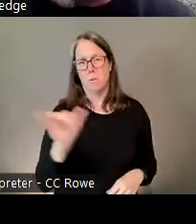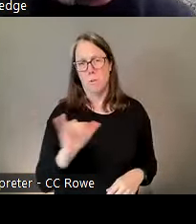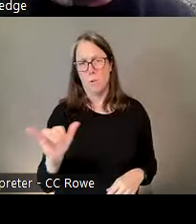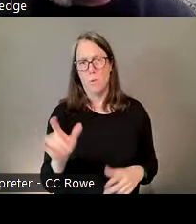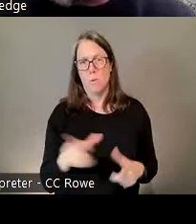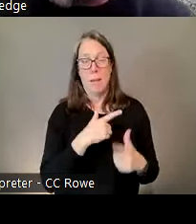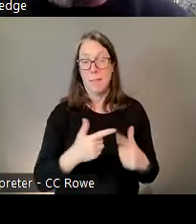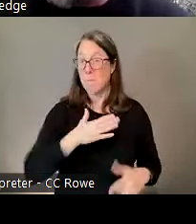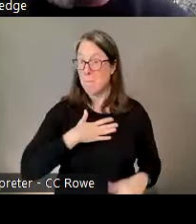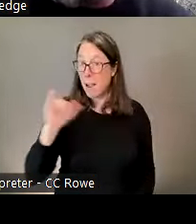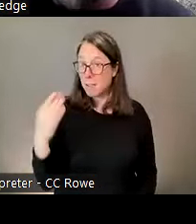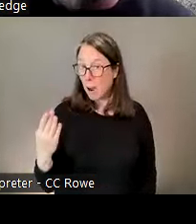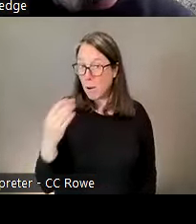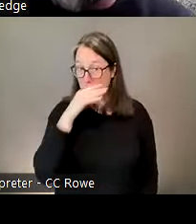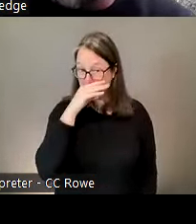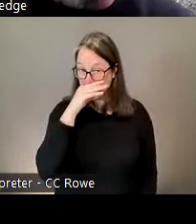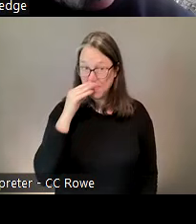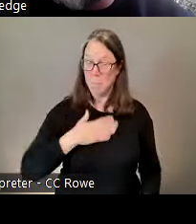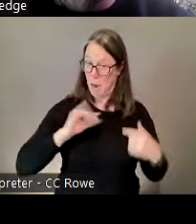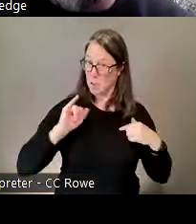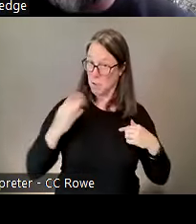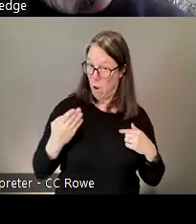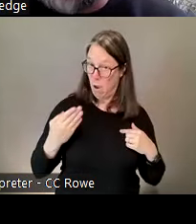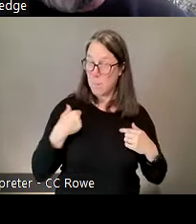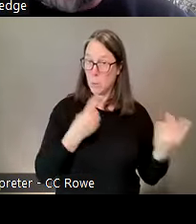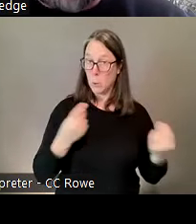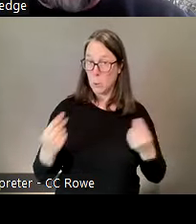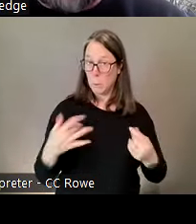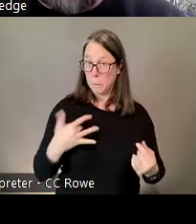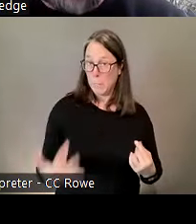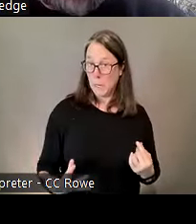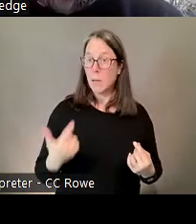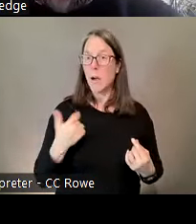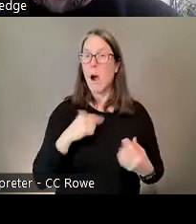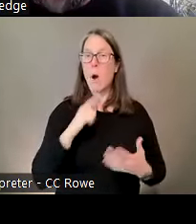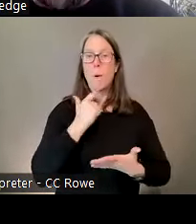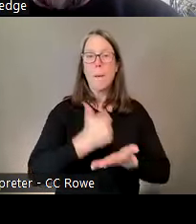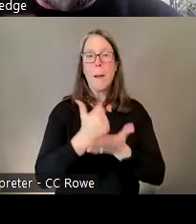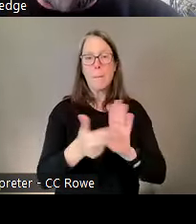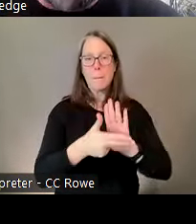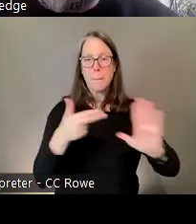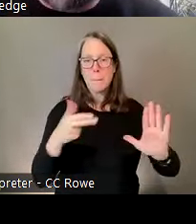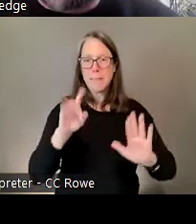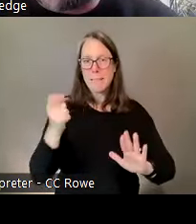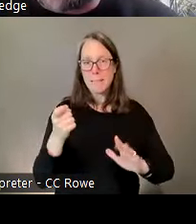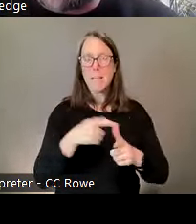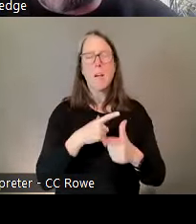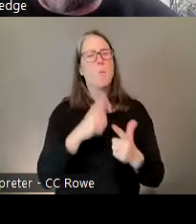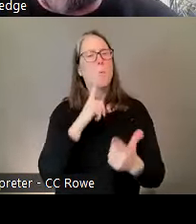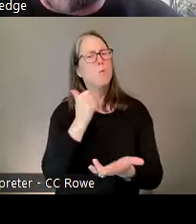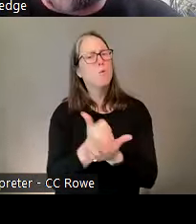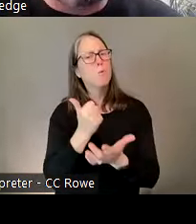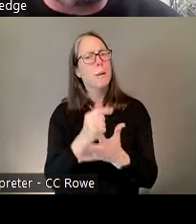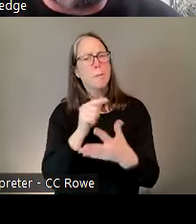what's my job? So most of the time what I do is I help make a diagnosis, and then I treat some of the stuff,